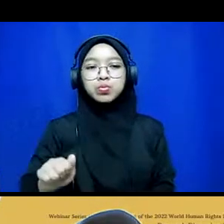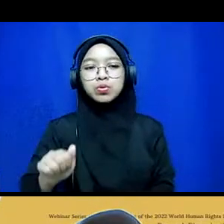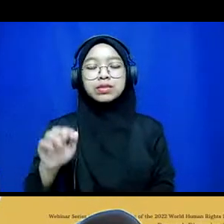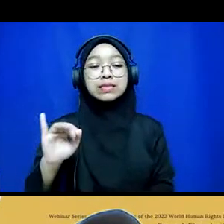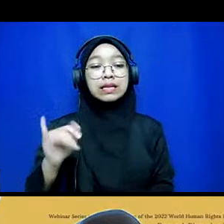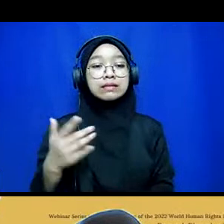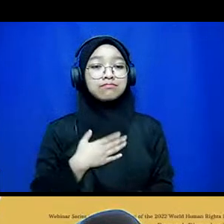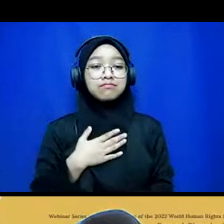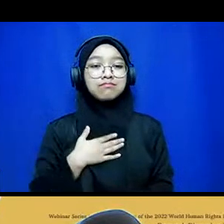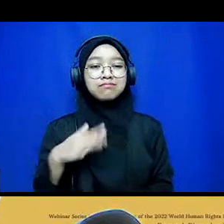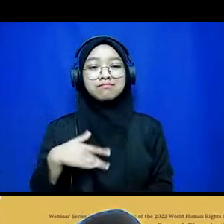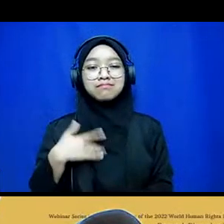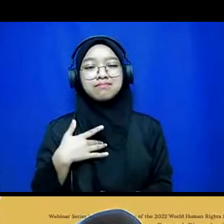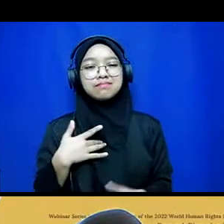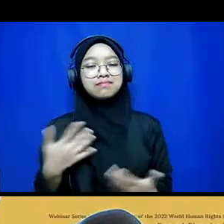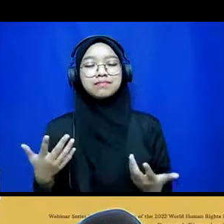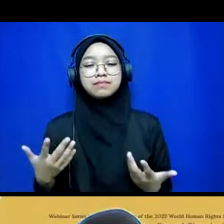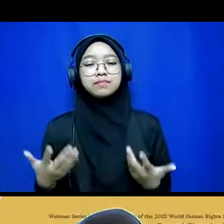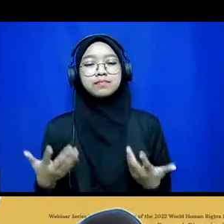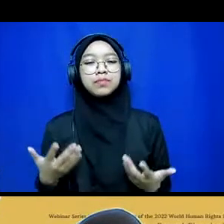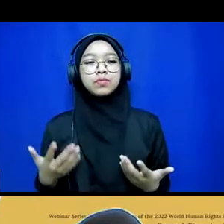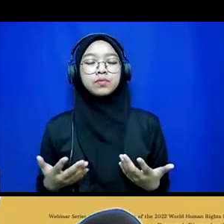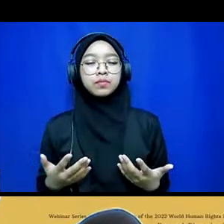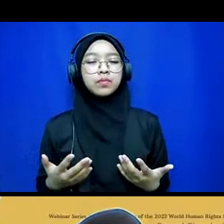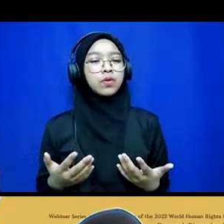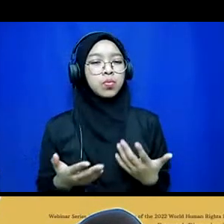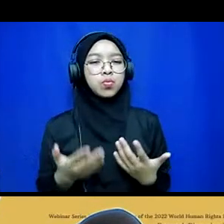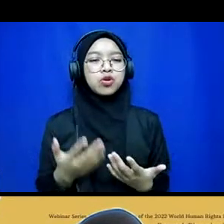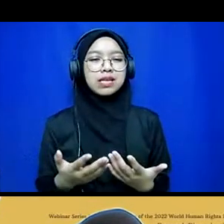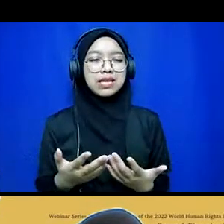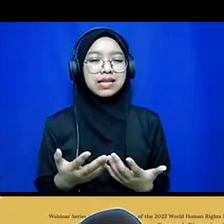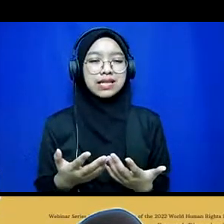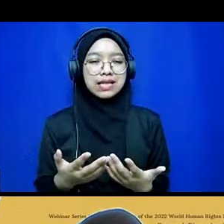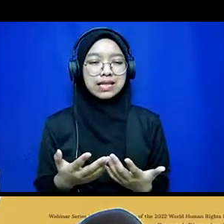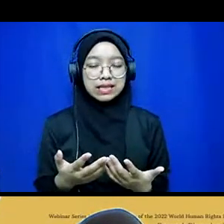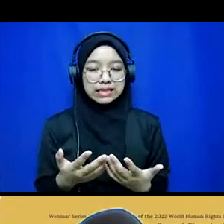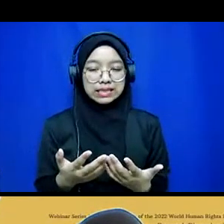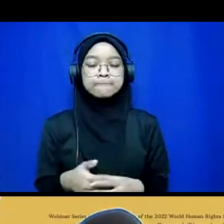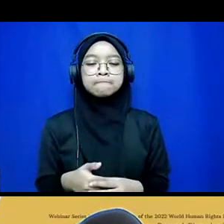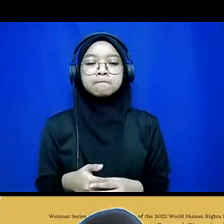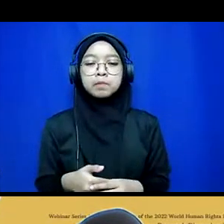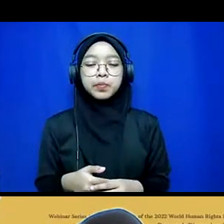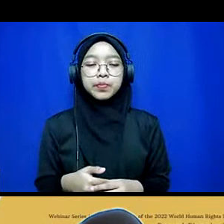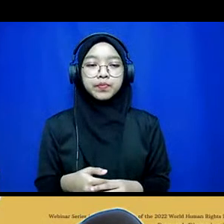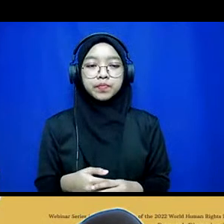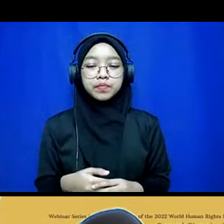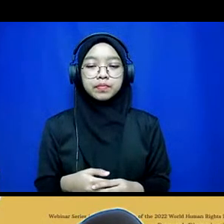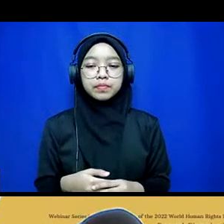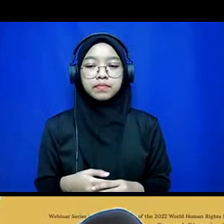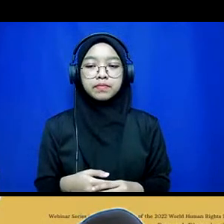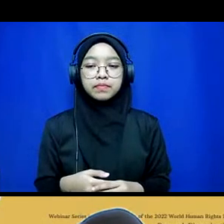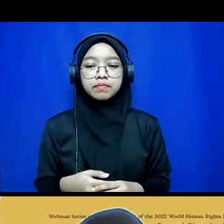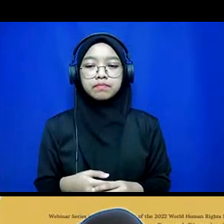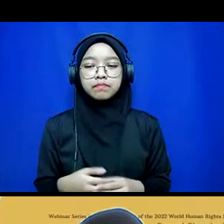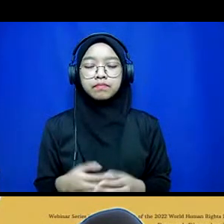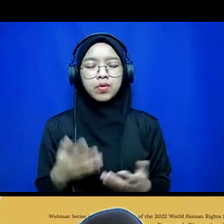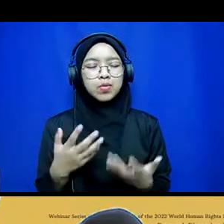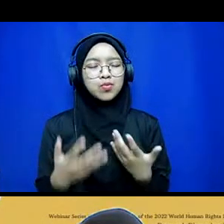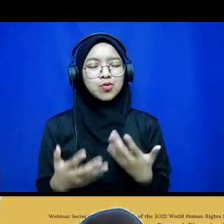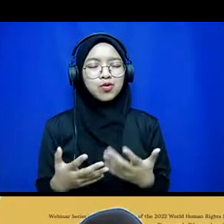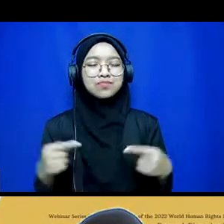really perhaps comes about more with where there is